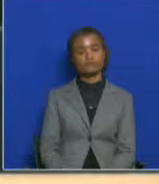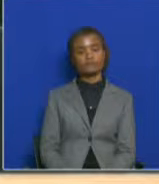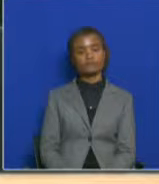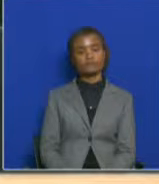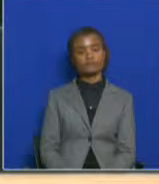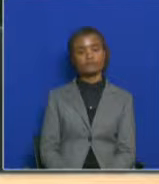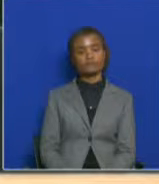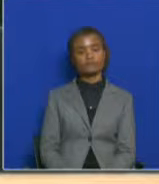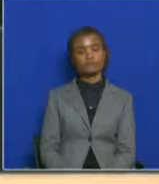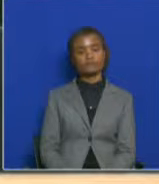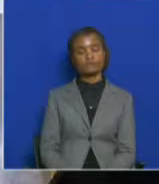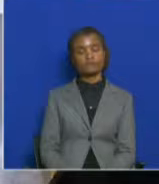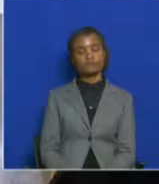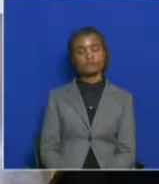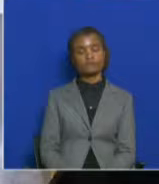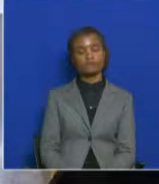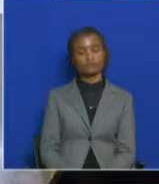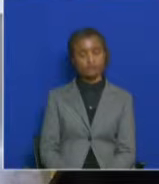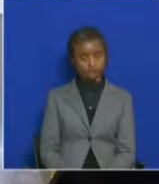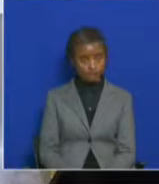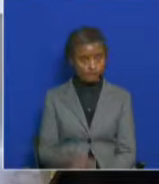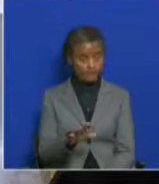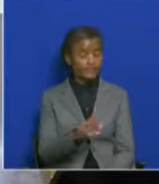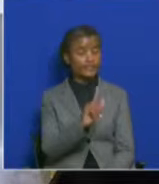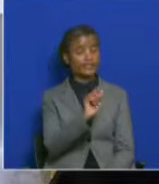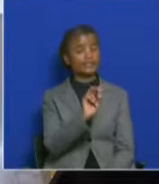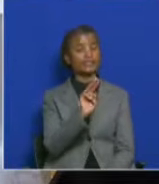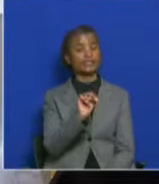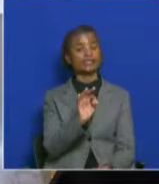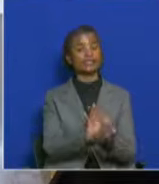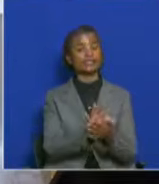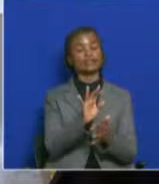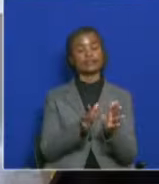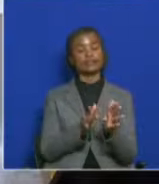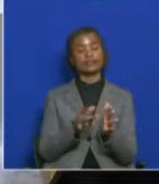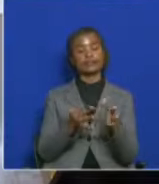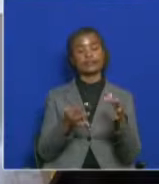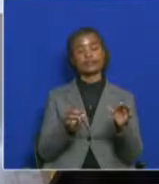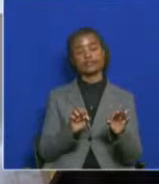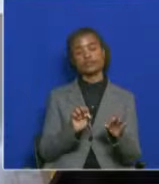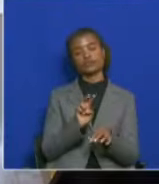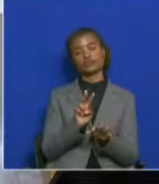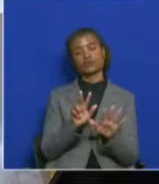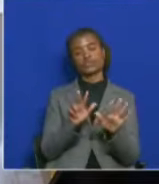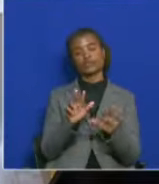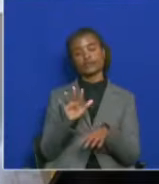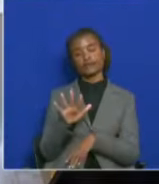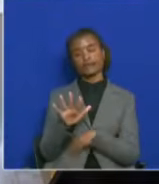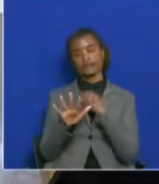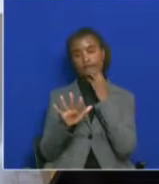Page 2, so it's TN13, it's page 285 and 286.